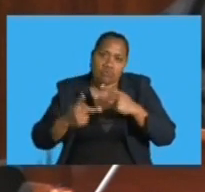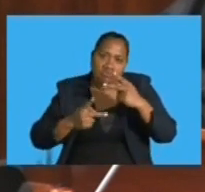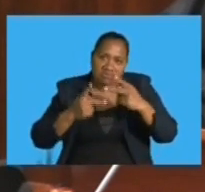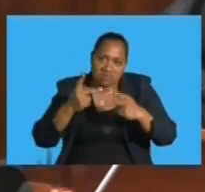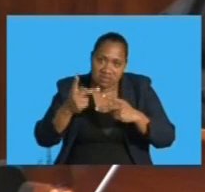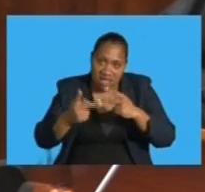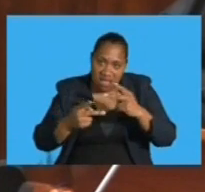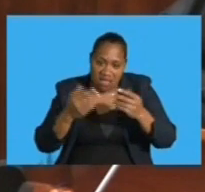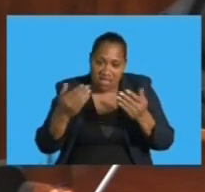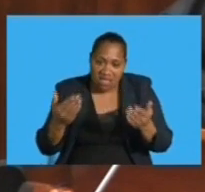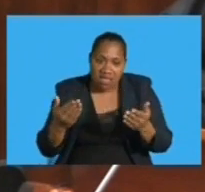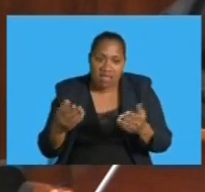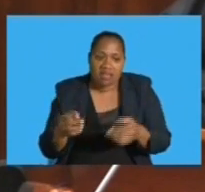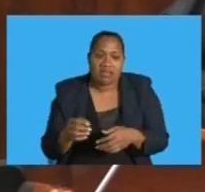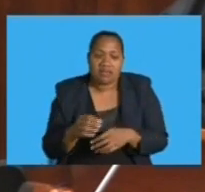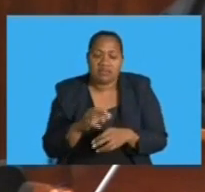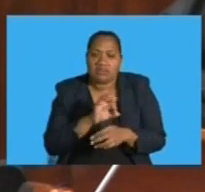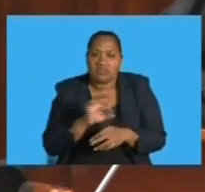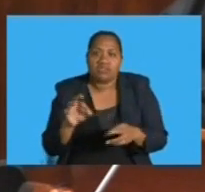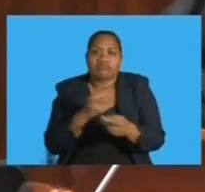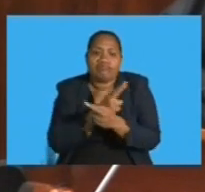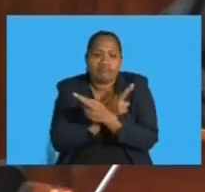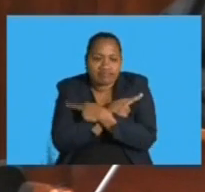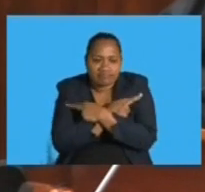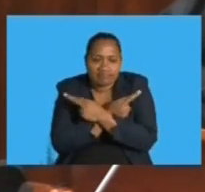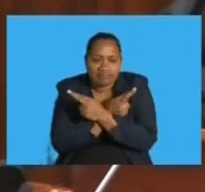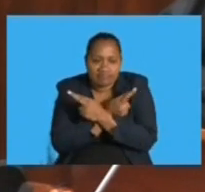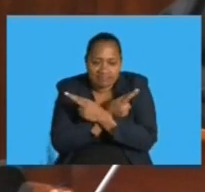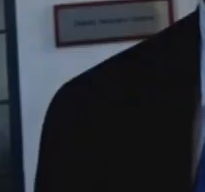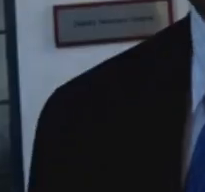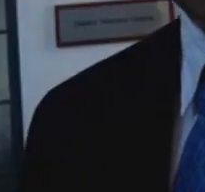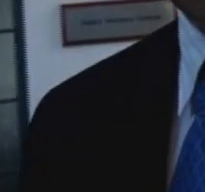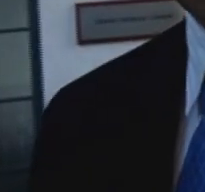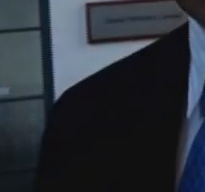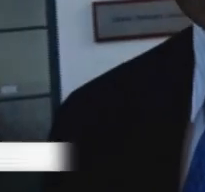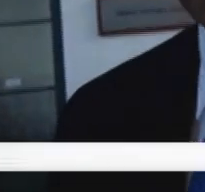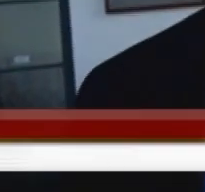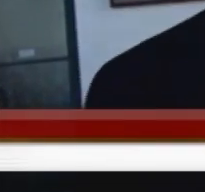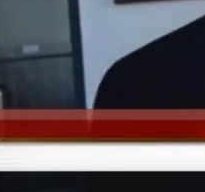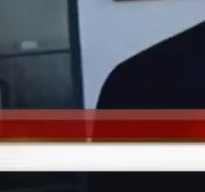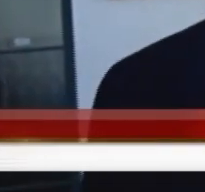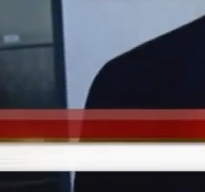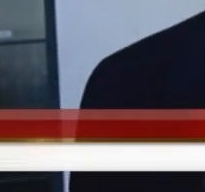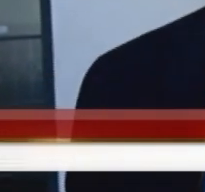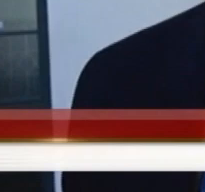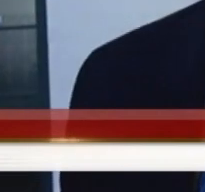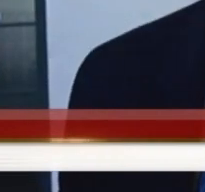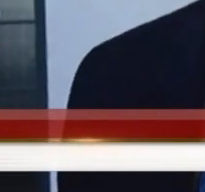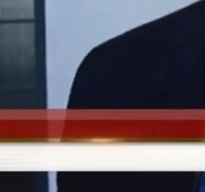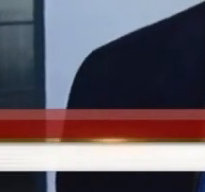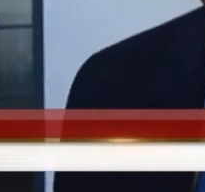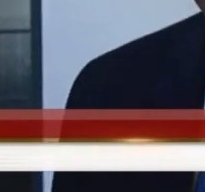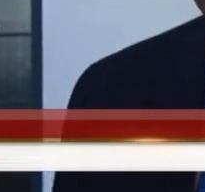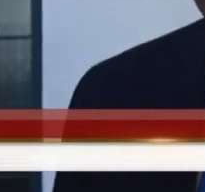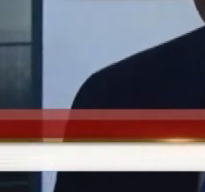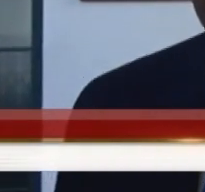not an appropriate use of Parliament's time. We had requested the no